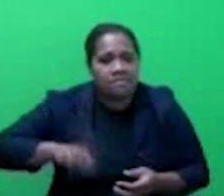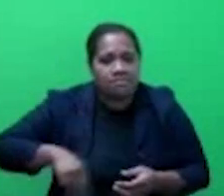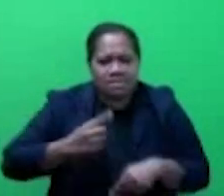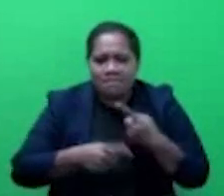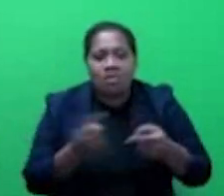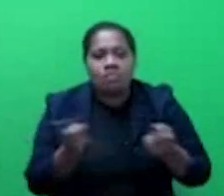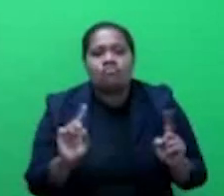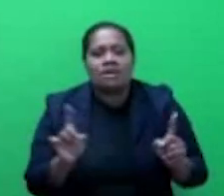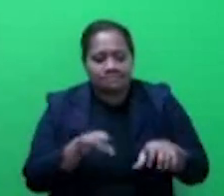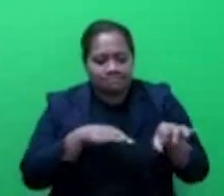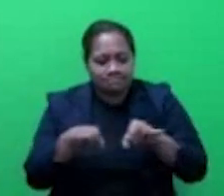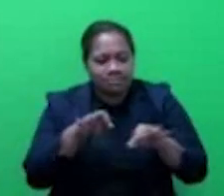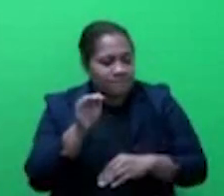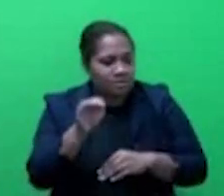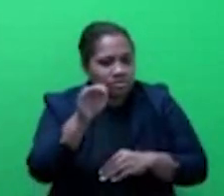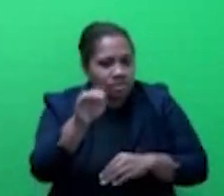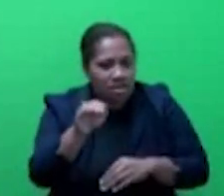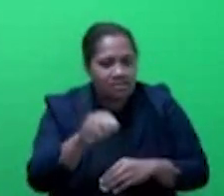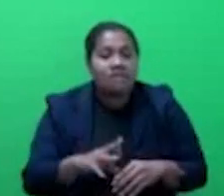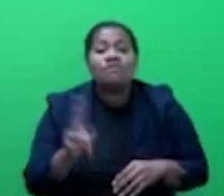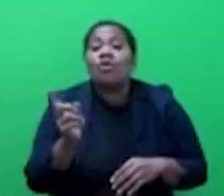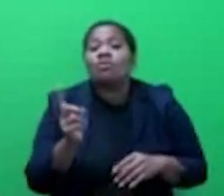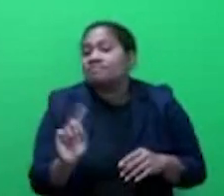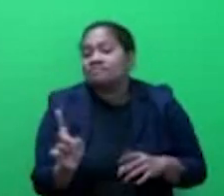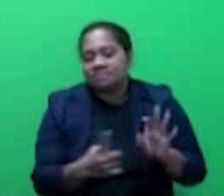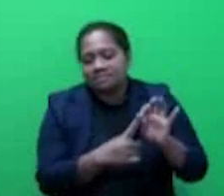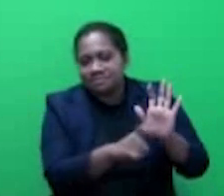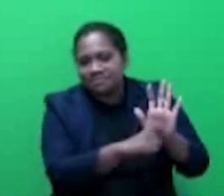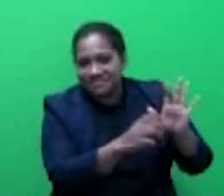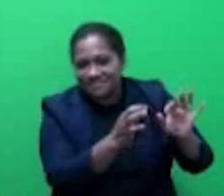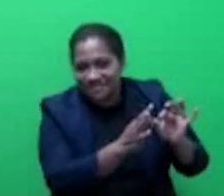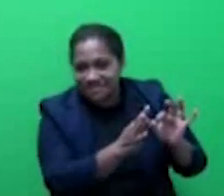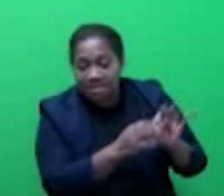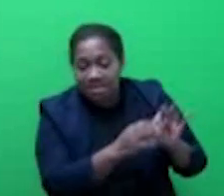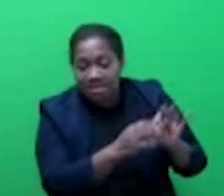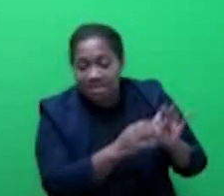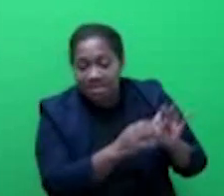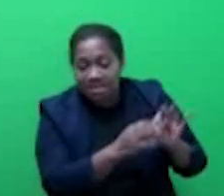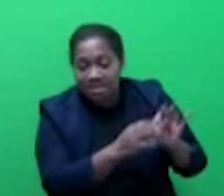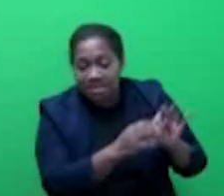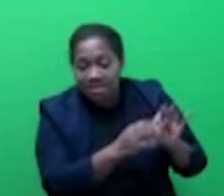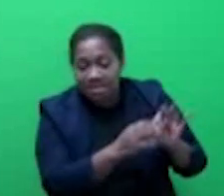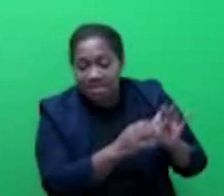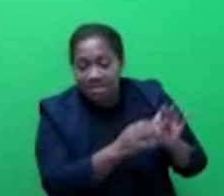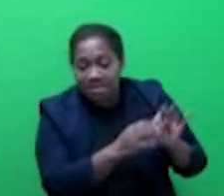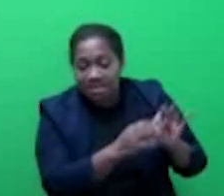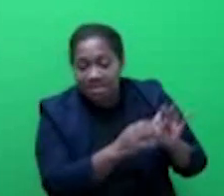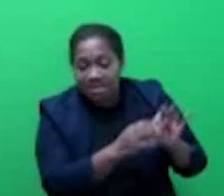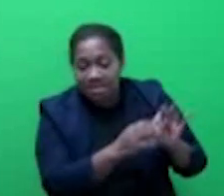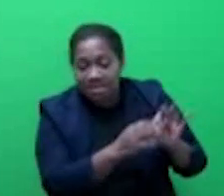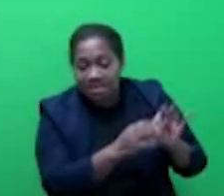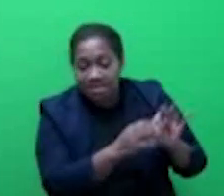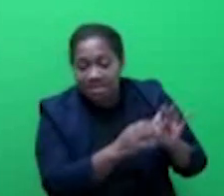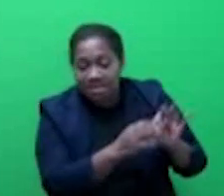direction for PRB. The operational measure of Housing Authority and PRB, as I mentioned, will